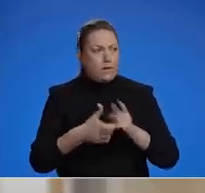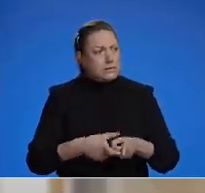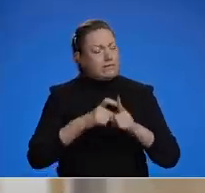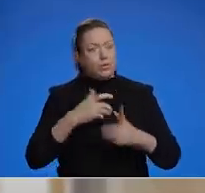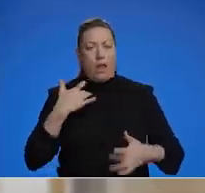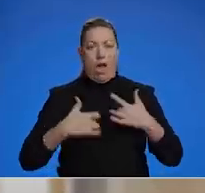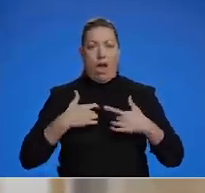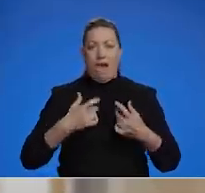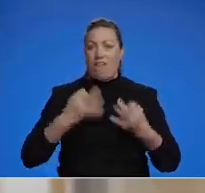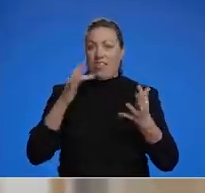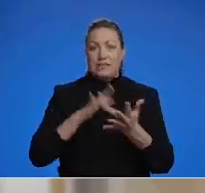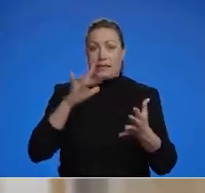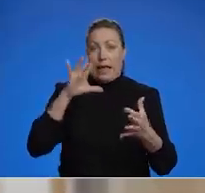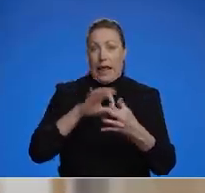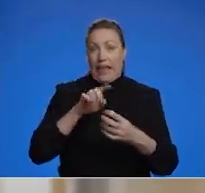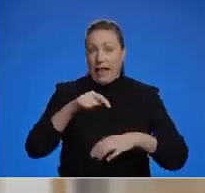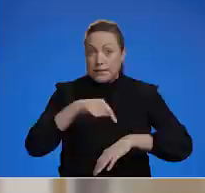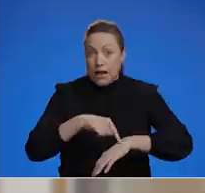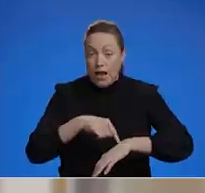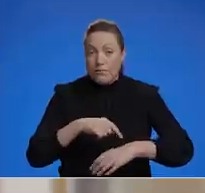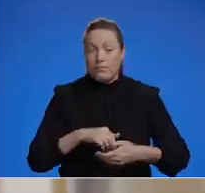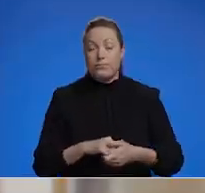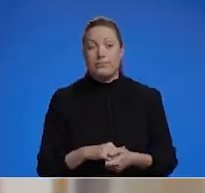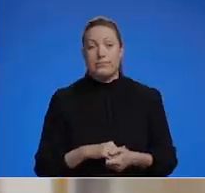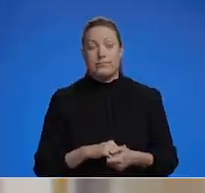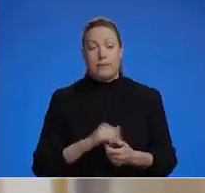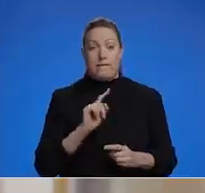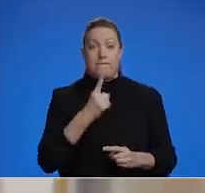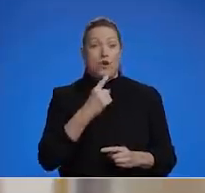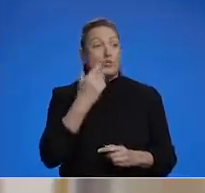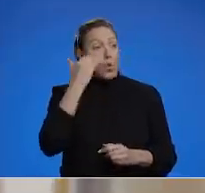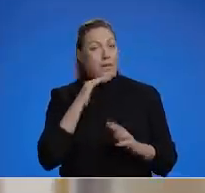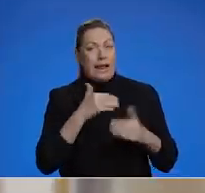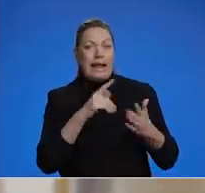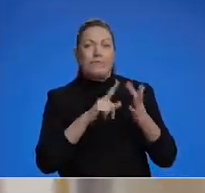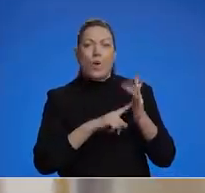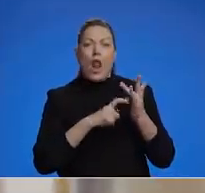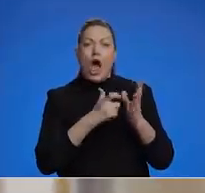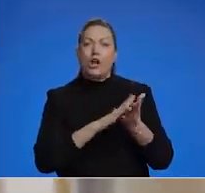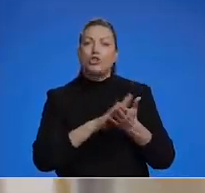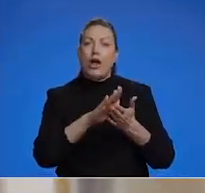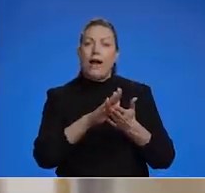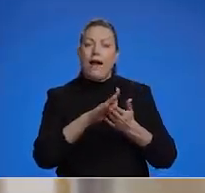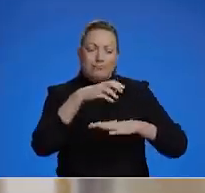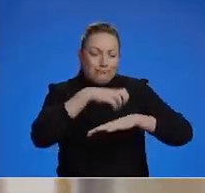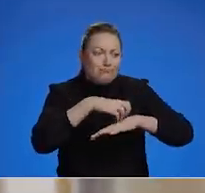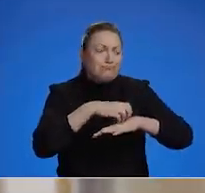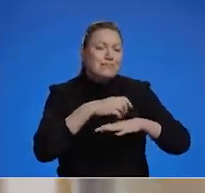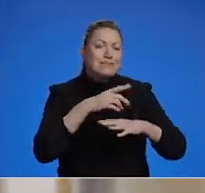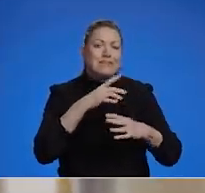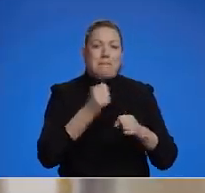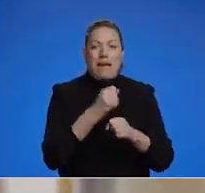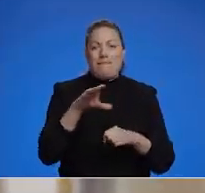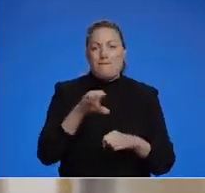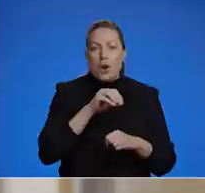then. The first woman gave Elijah a scone made from a handful of flour. It doesn't seem like a